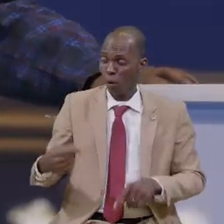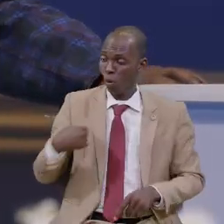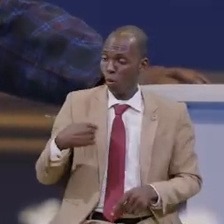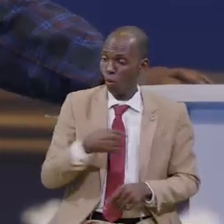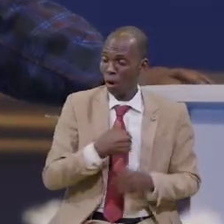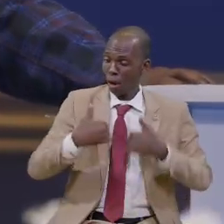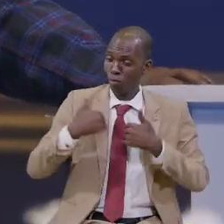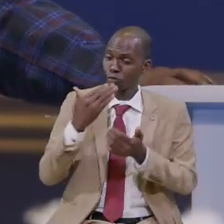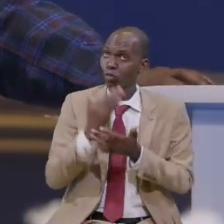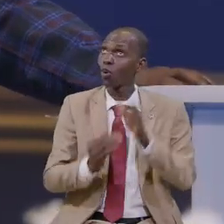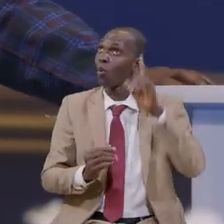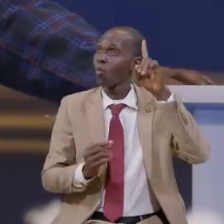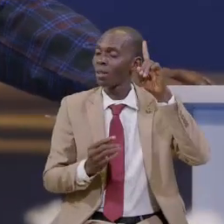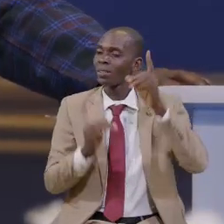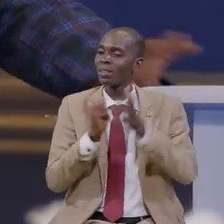than the highest.